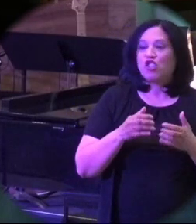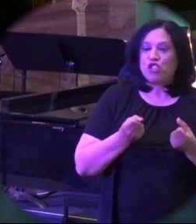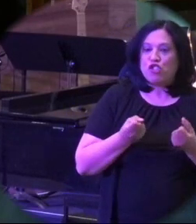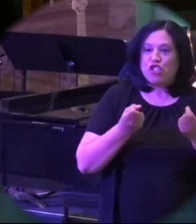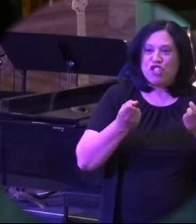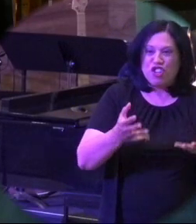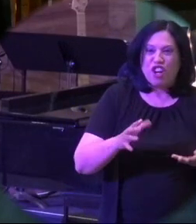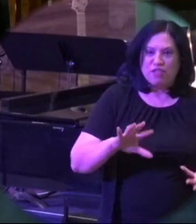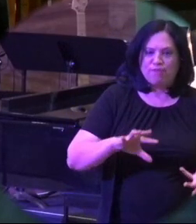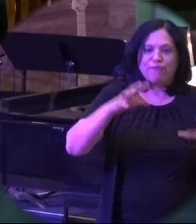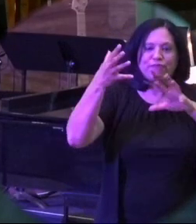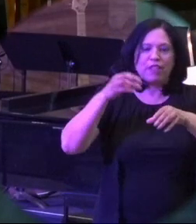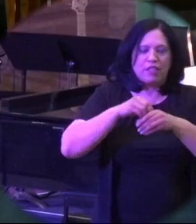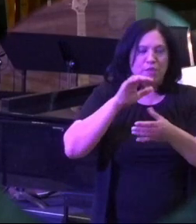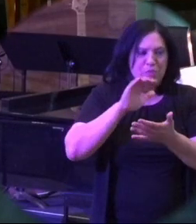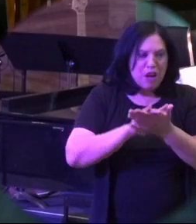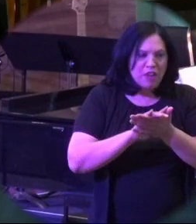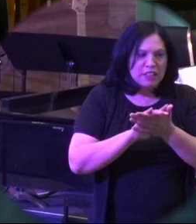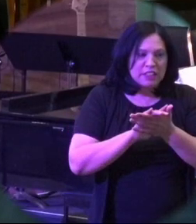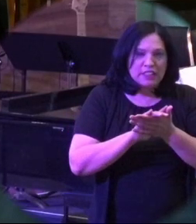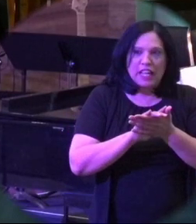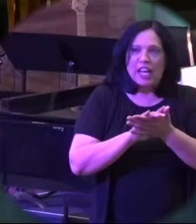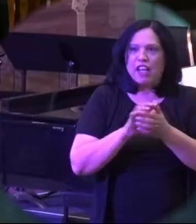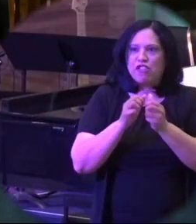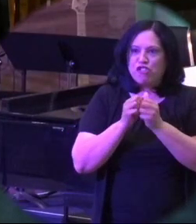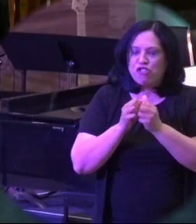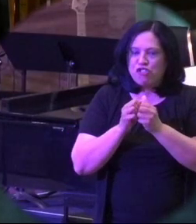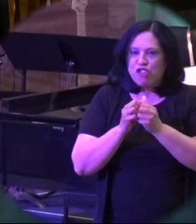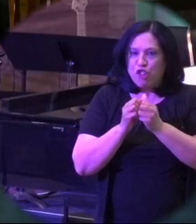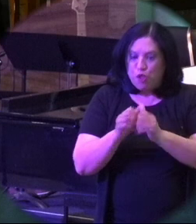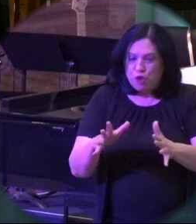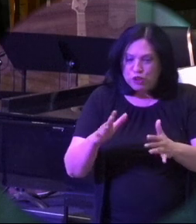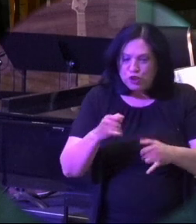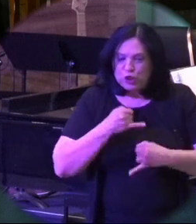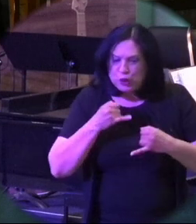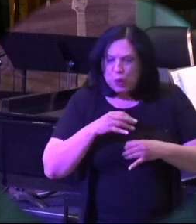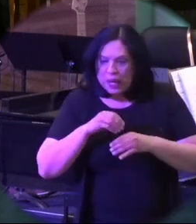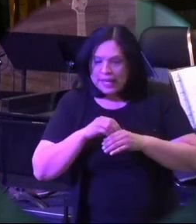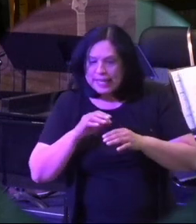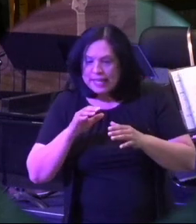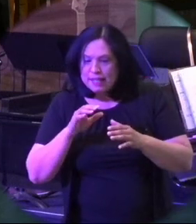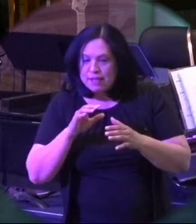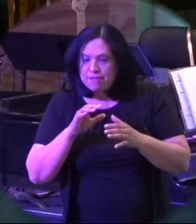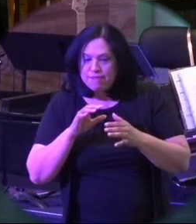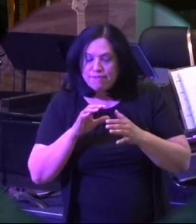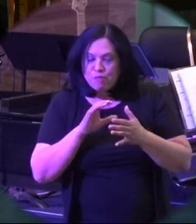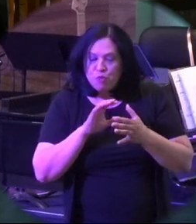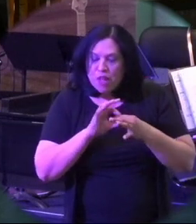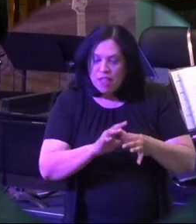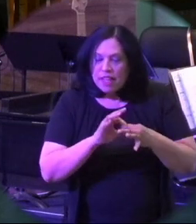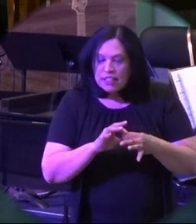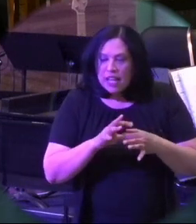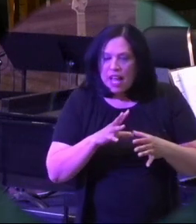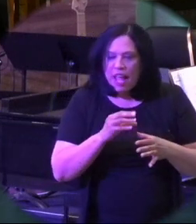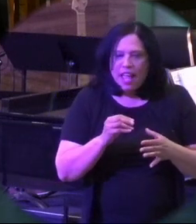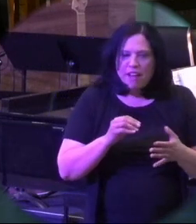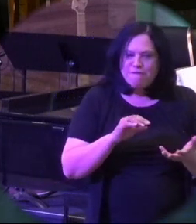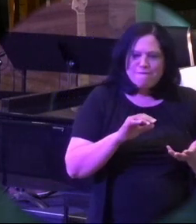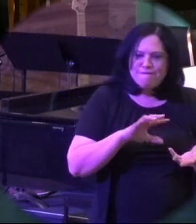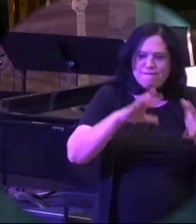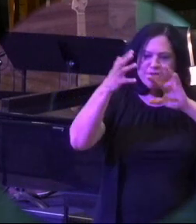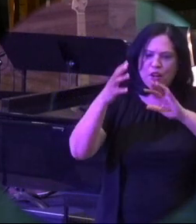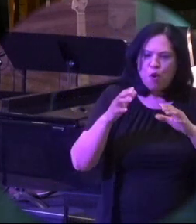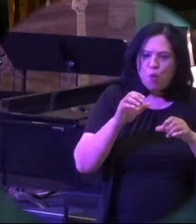the joy out of families. It makes the workplace toxic instead of pleasant, and it causes